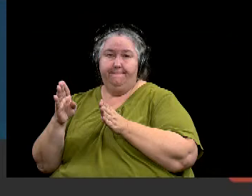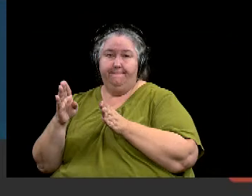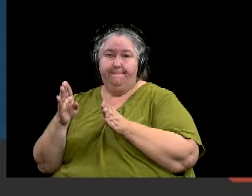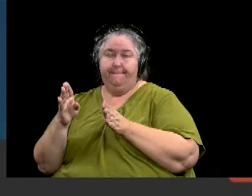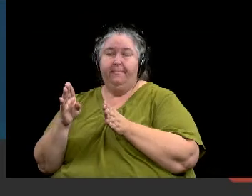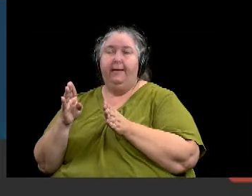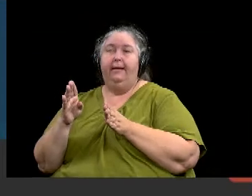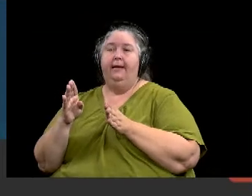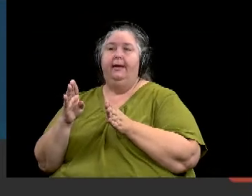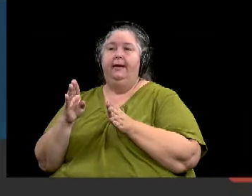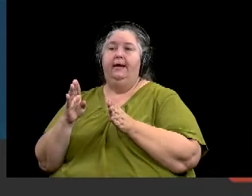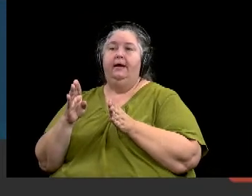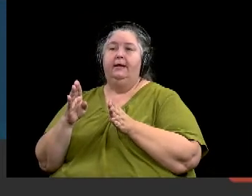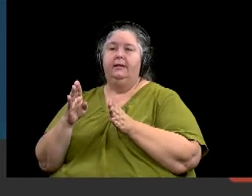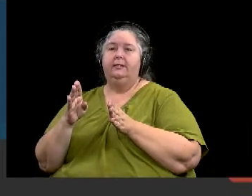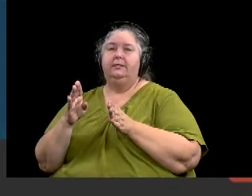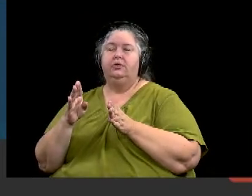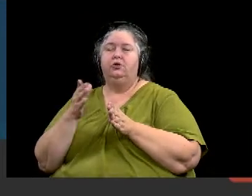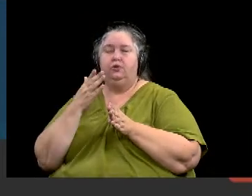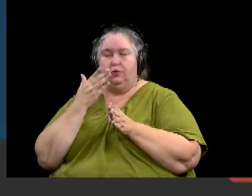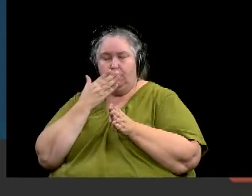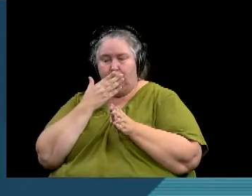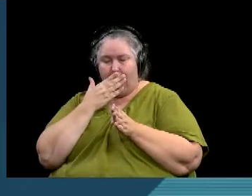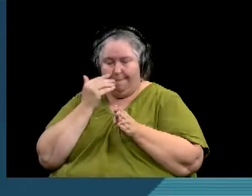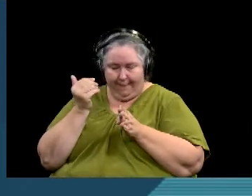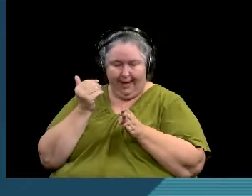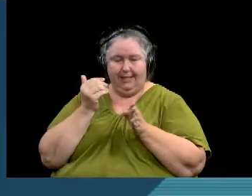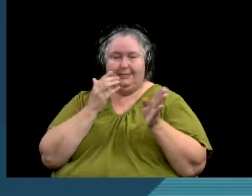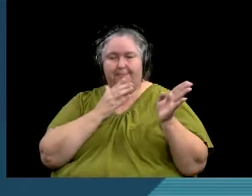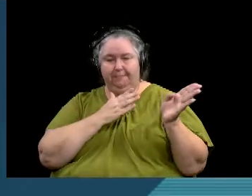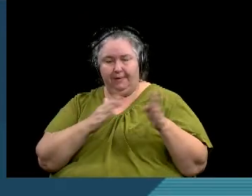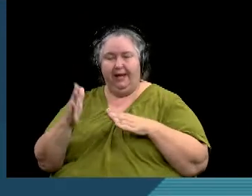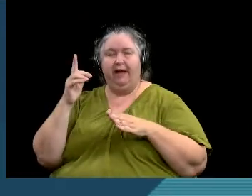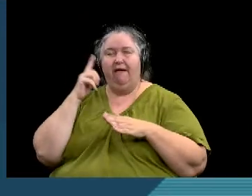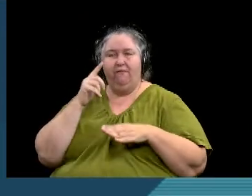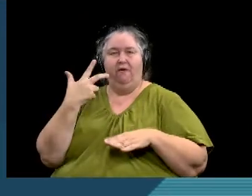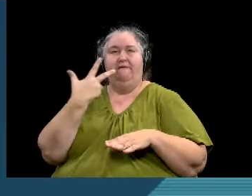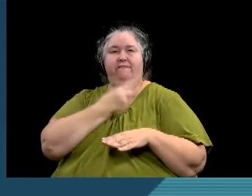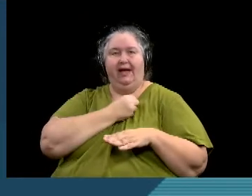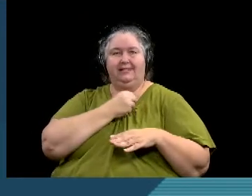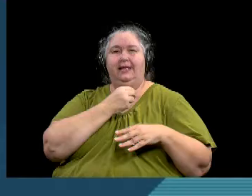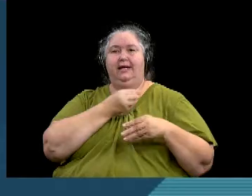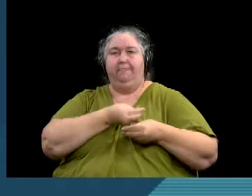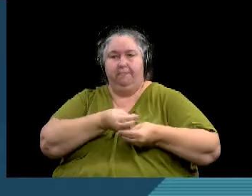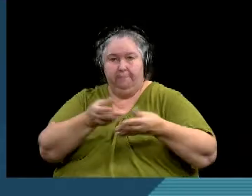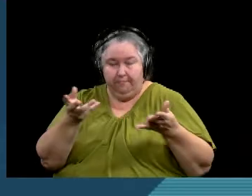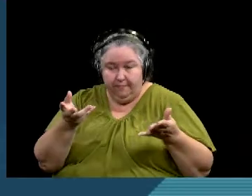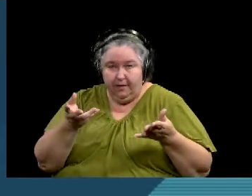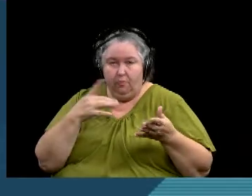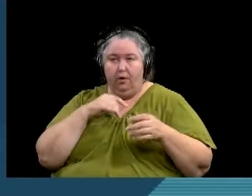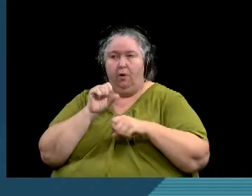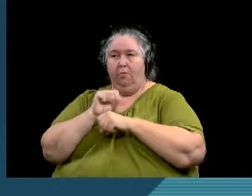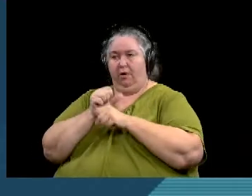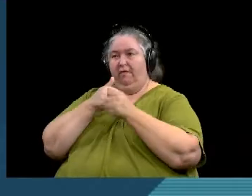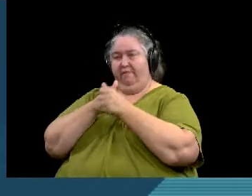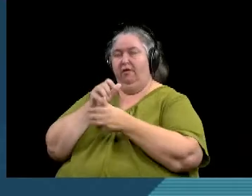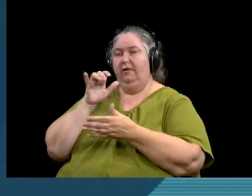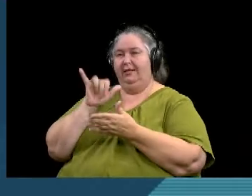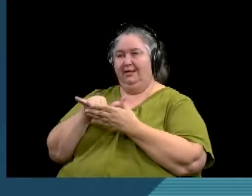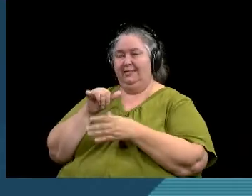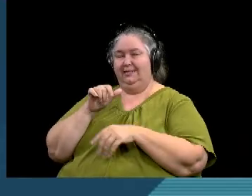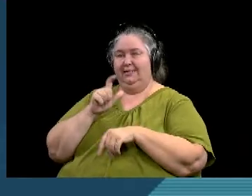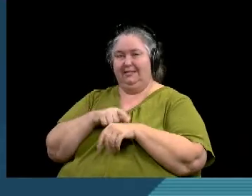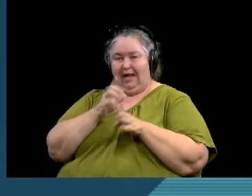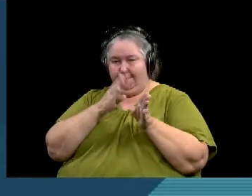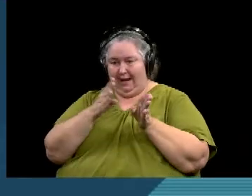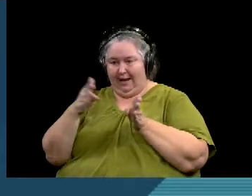rollout of the vaccine, we have been working under this timeline that has been established by the CDC and federal officials with Operation Warp Speed